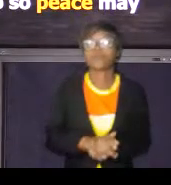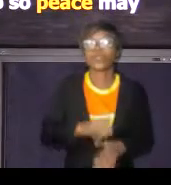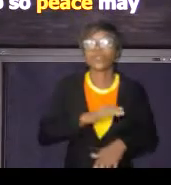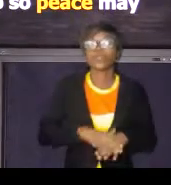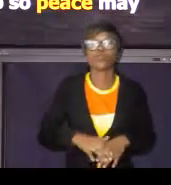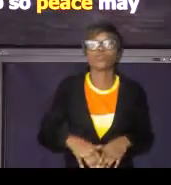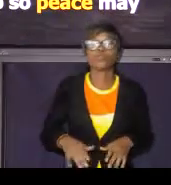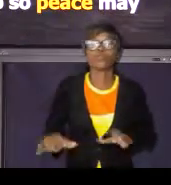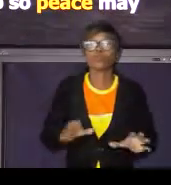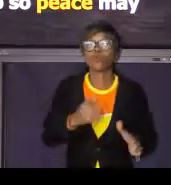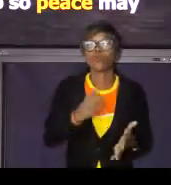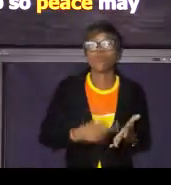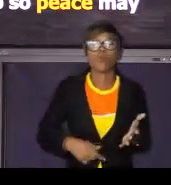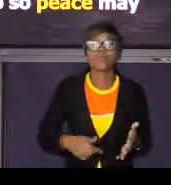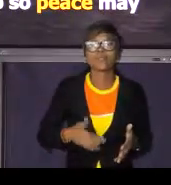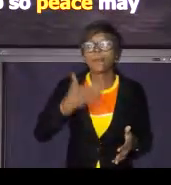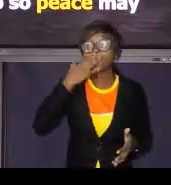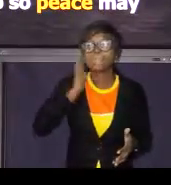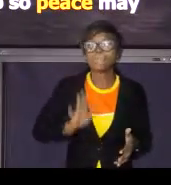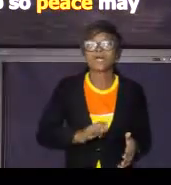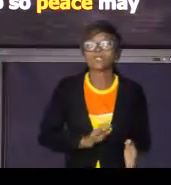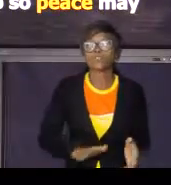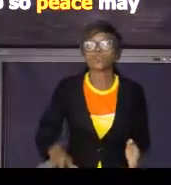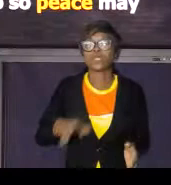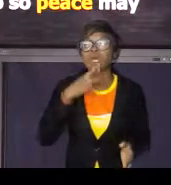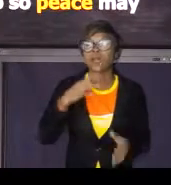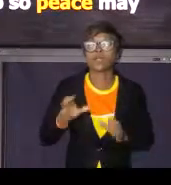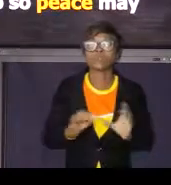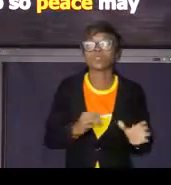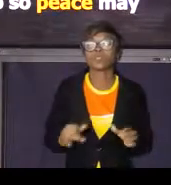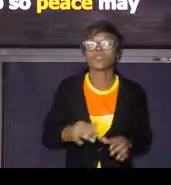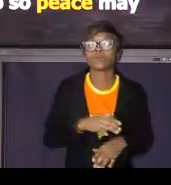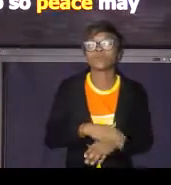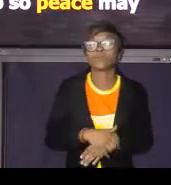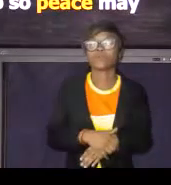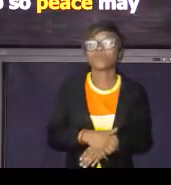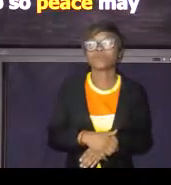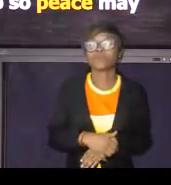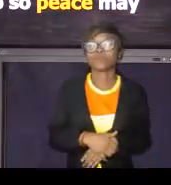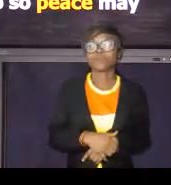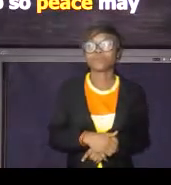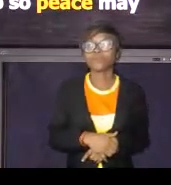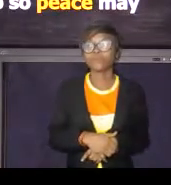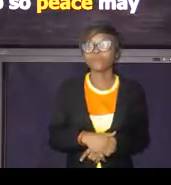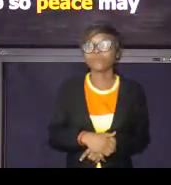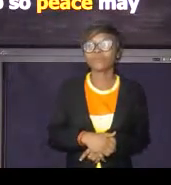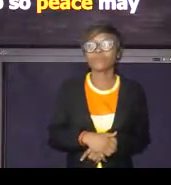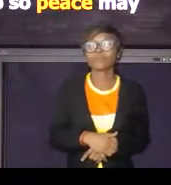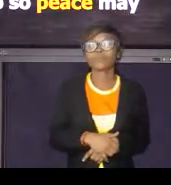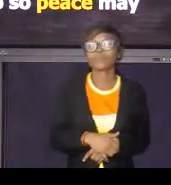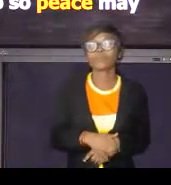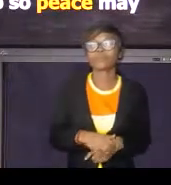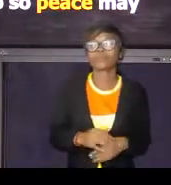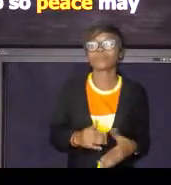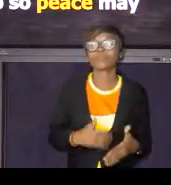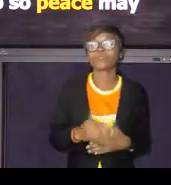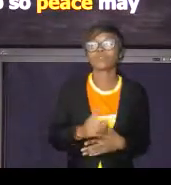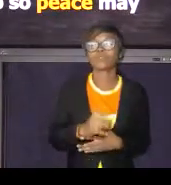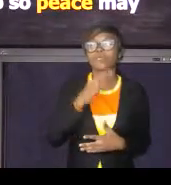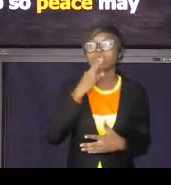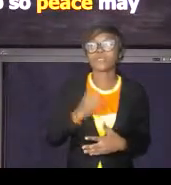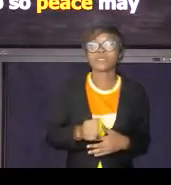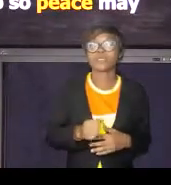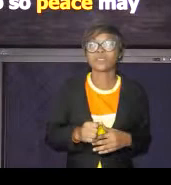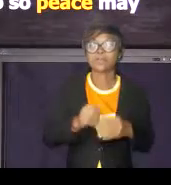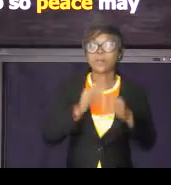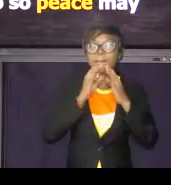Or don't do what bad kids are doing. You don't fall prey to the influence of bad kids. The